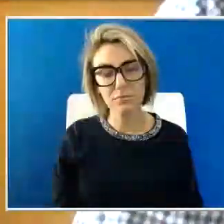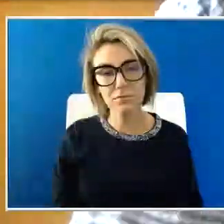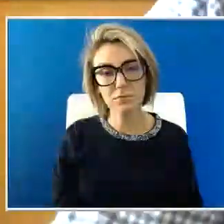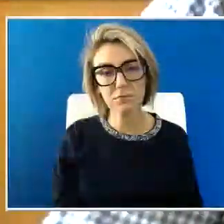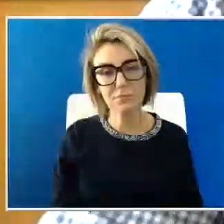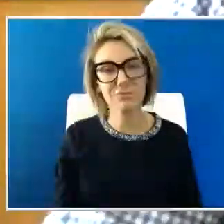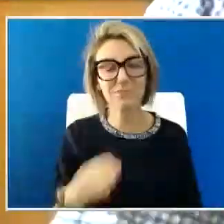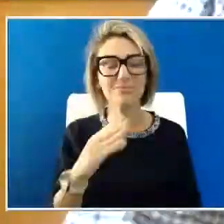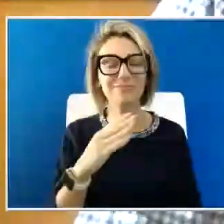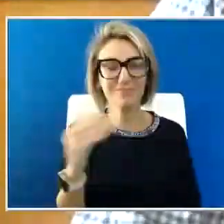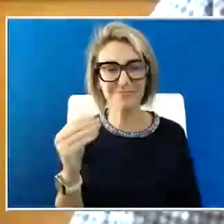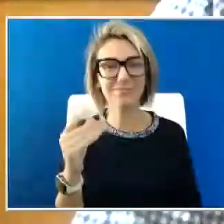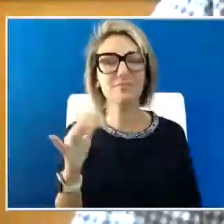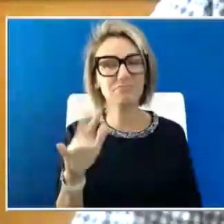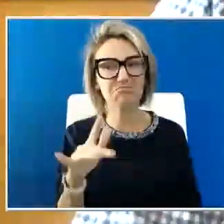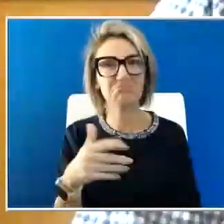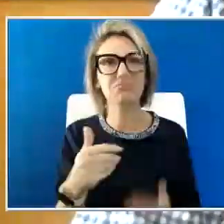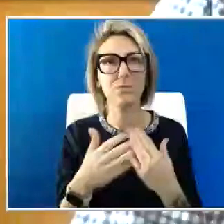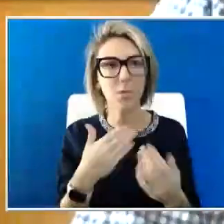myself, but so